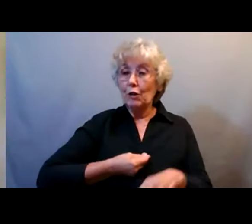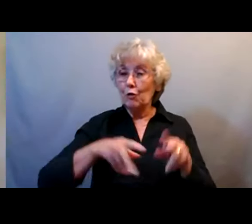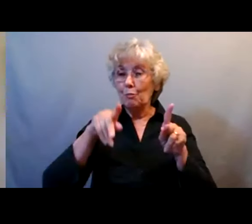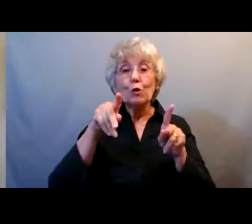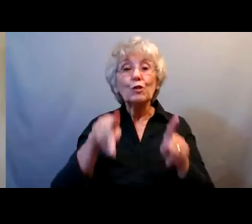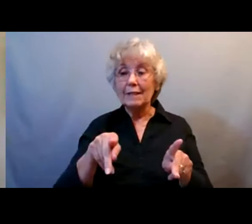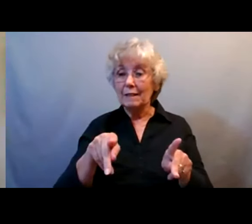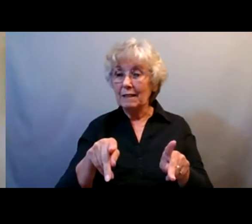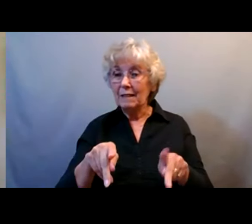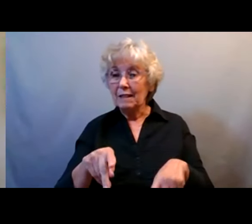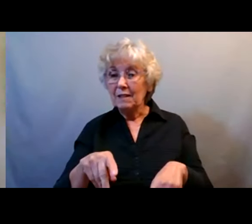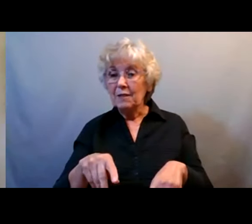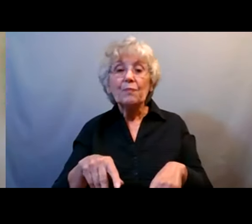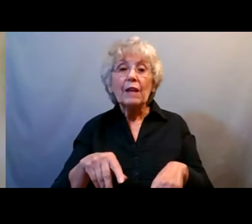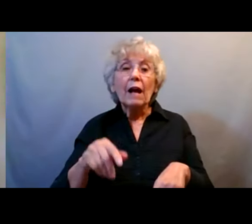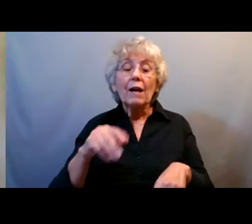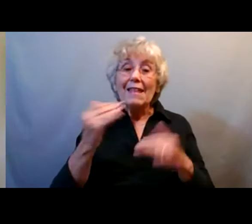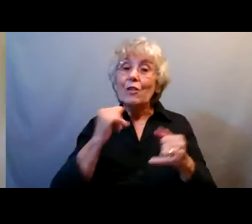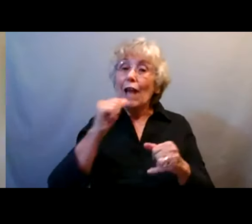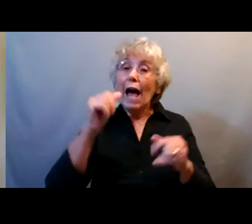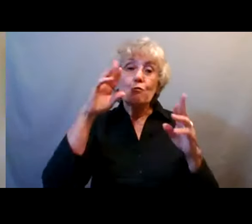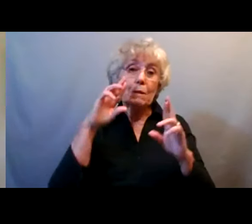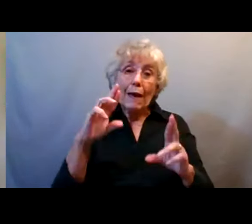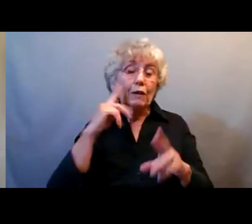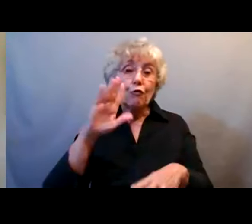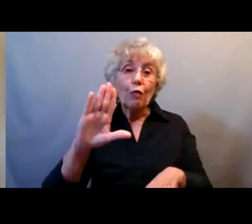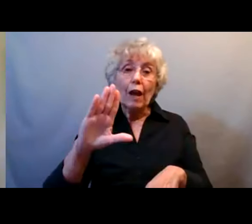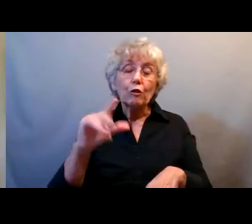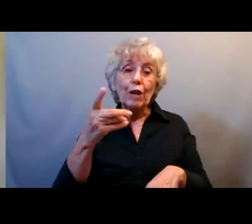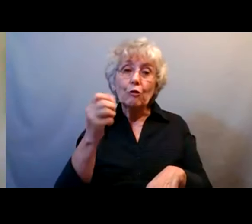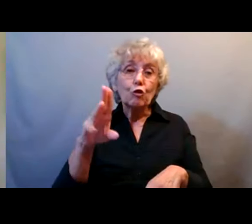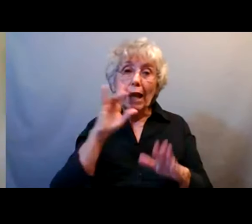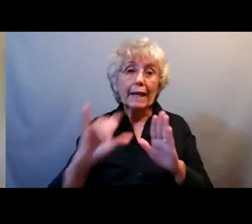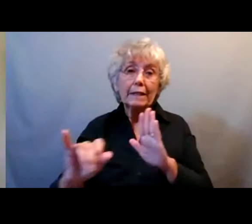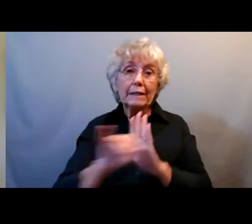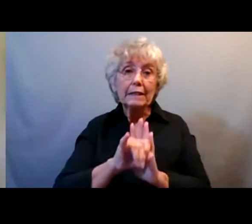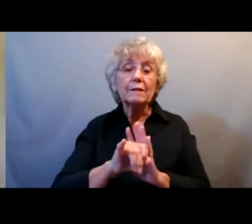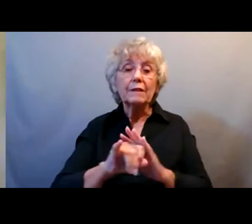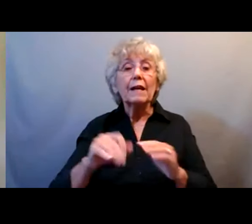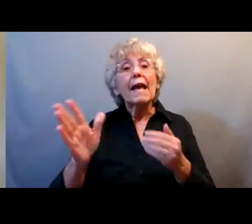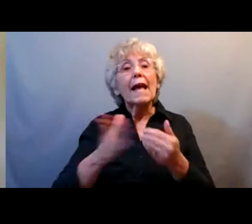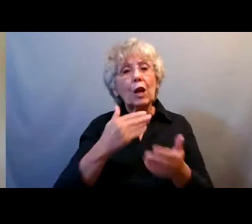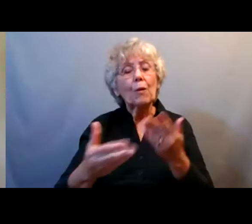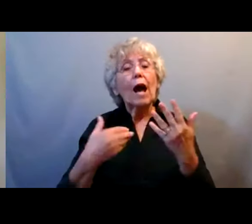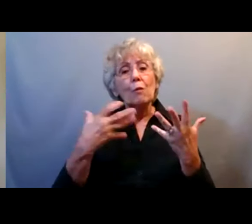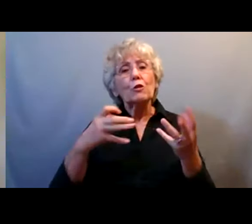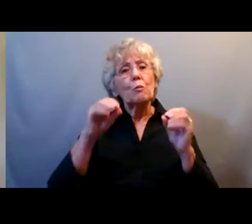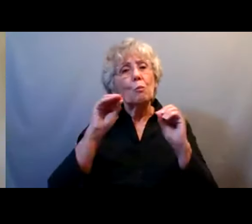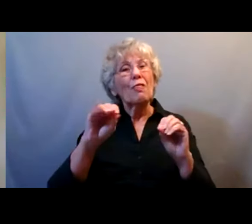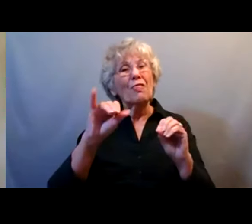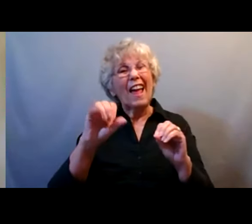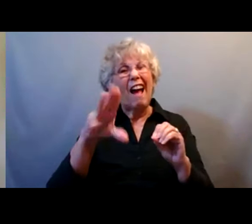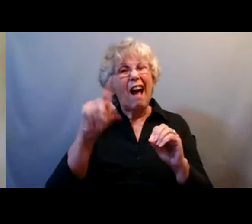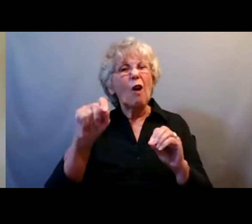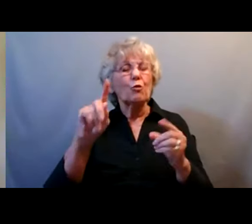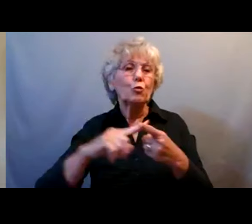where they may not be respected for their gender identity. And so anyway, I just want to put that out to the